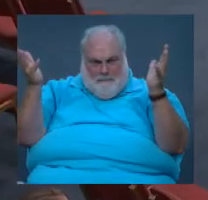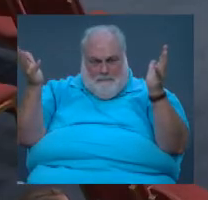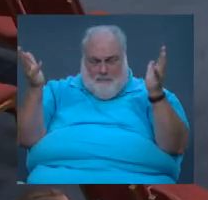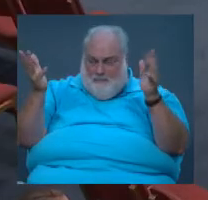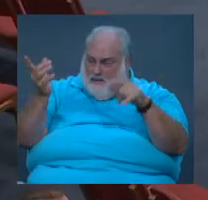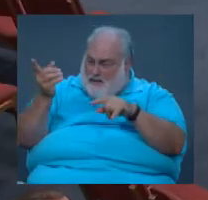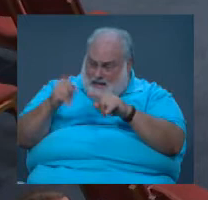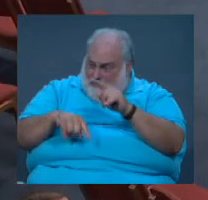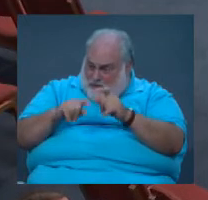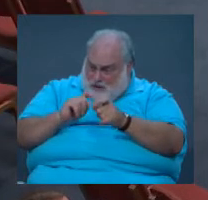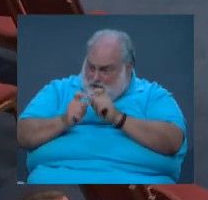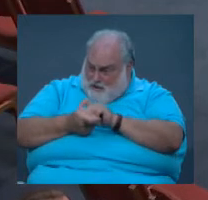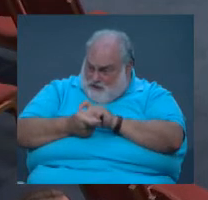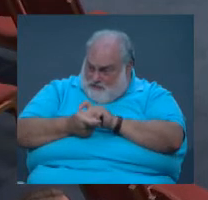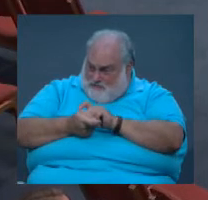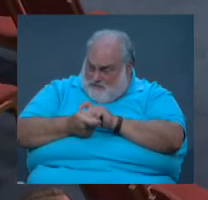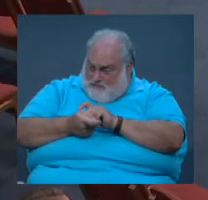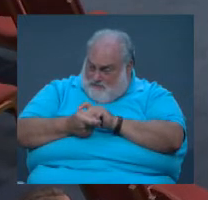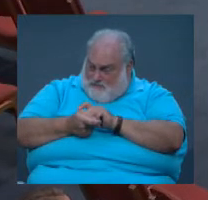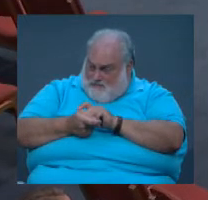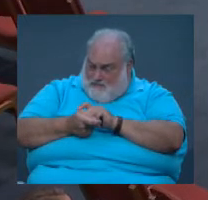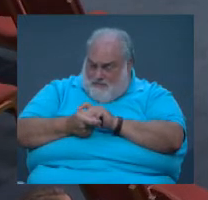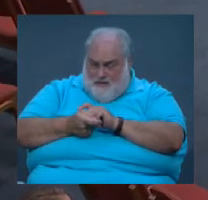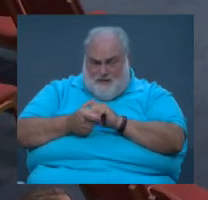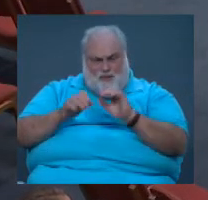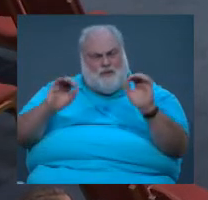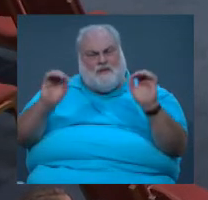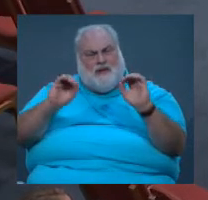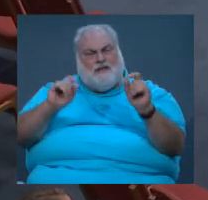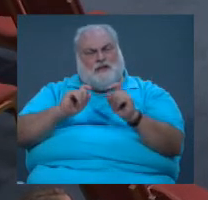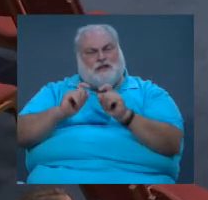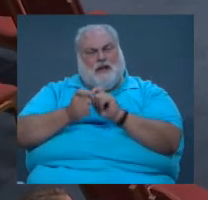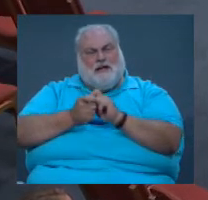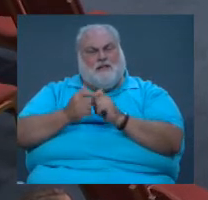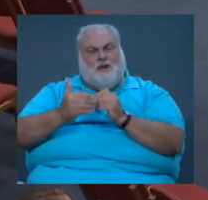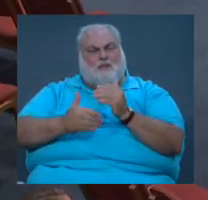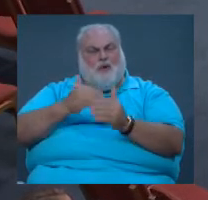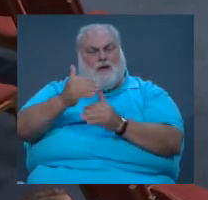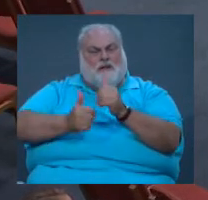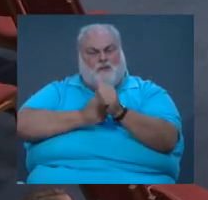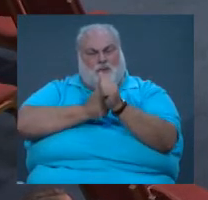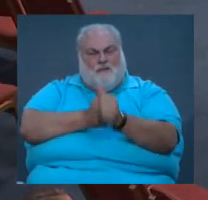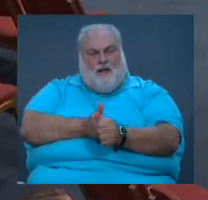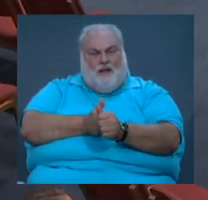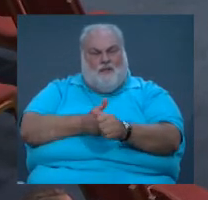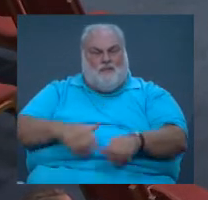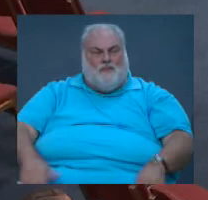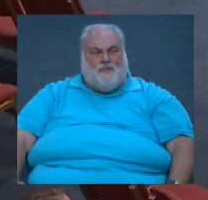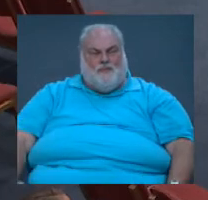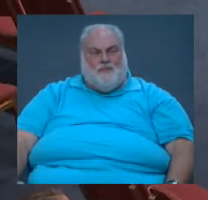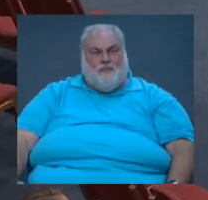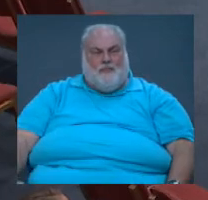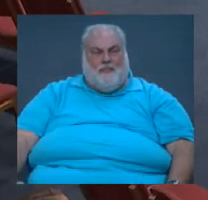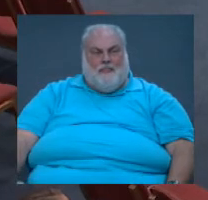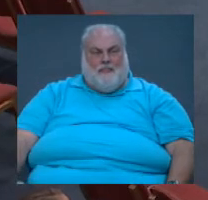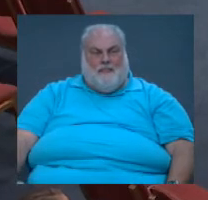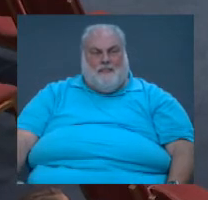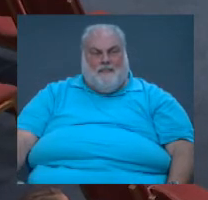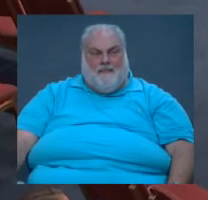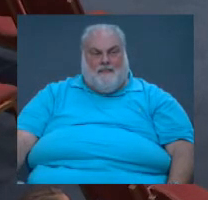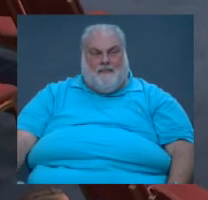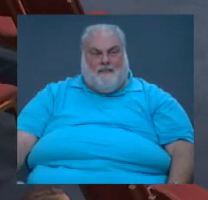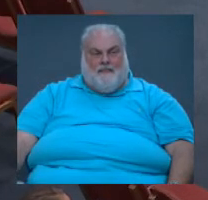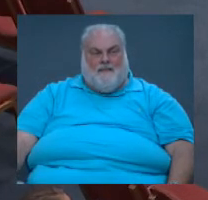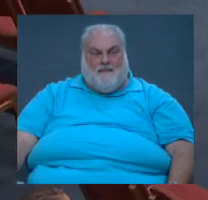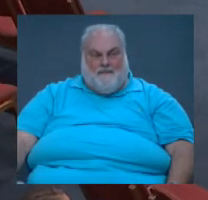And it can't be changed. there's nothing to change. It's just a process we have to go through. Let's go through the